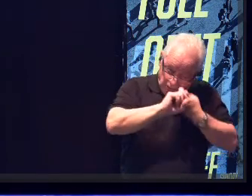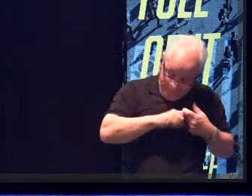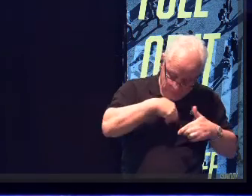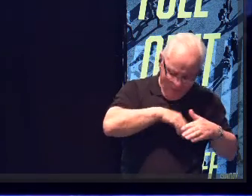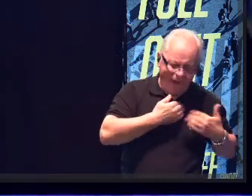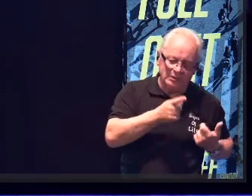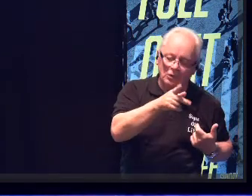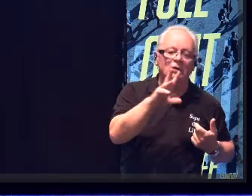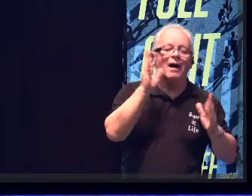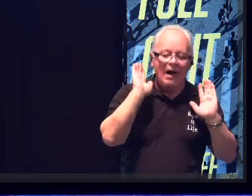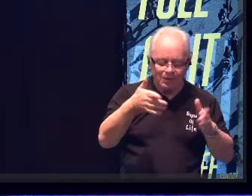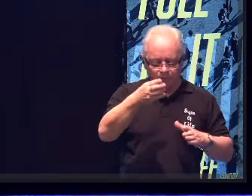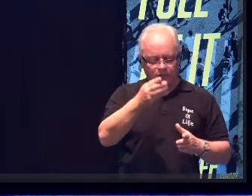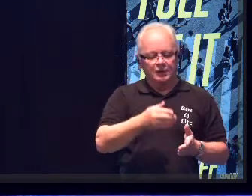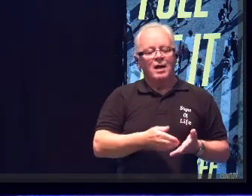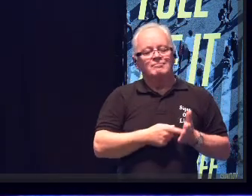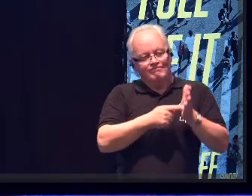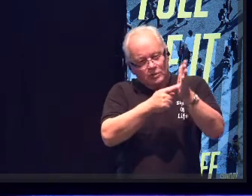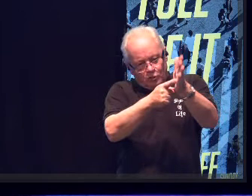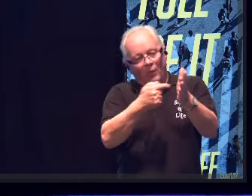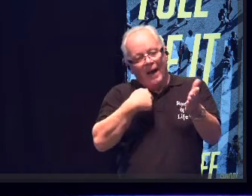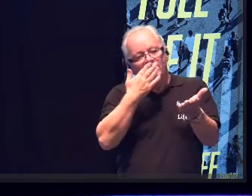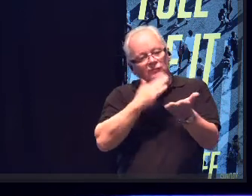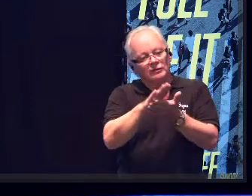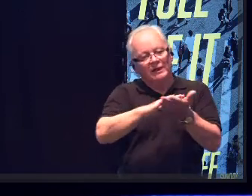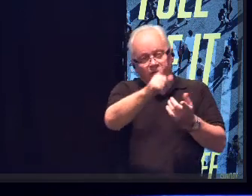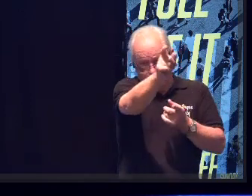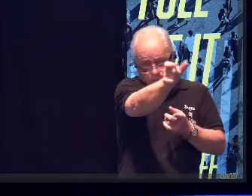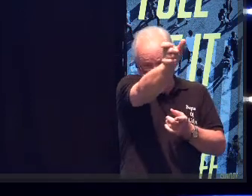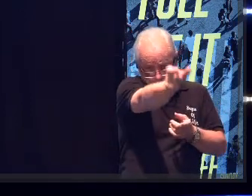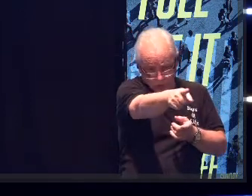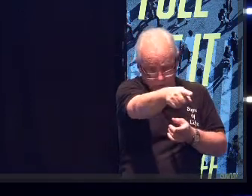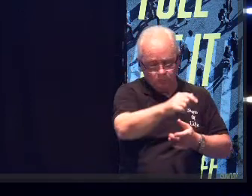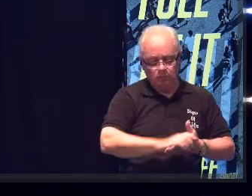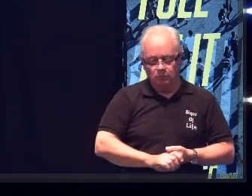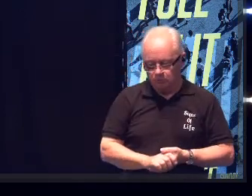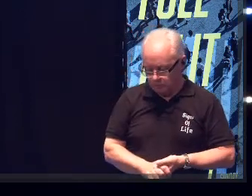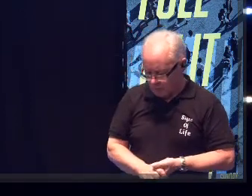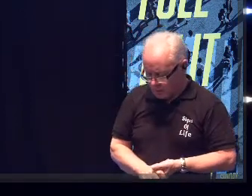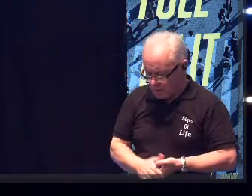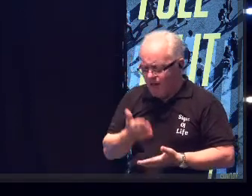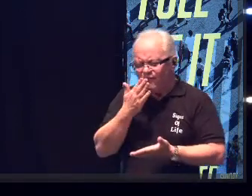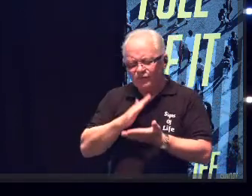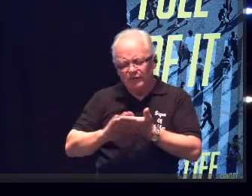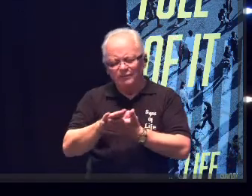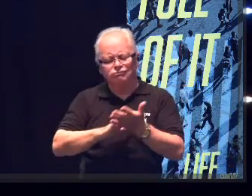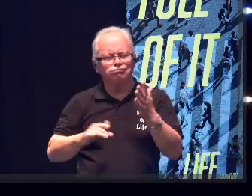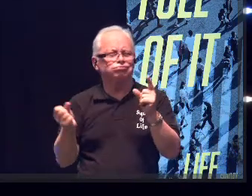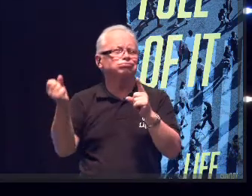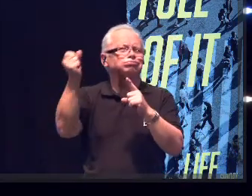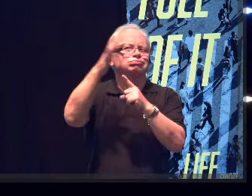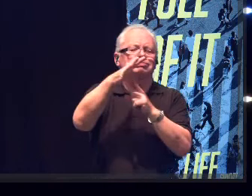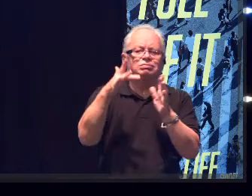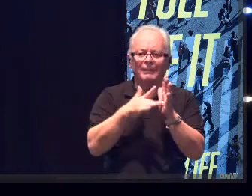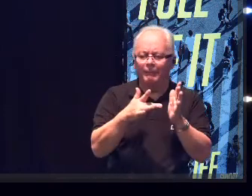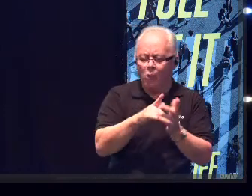transformative things on this planet. It can bridge divides. It can restore